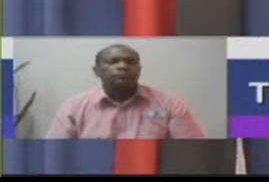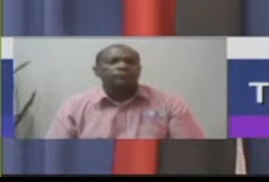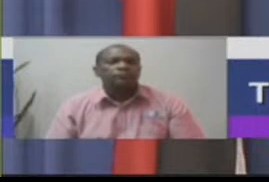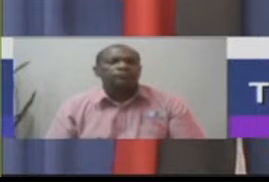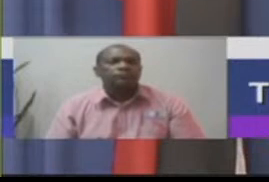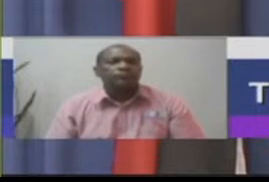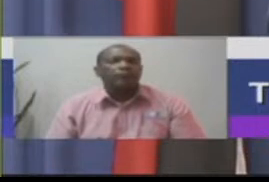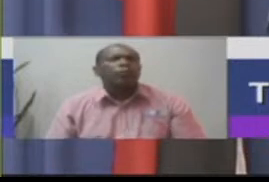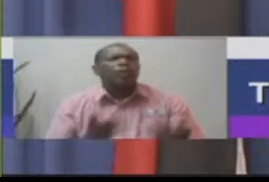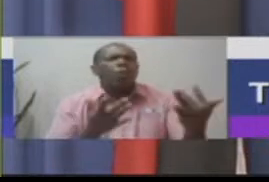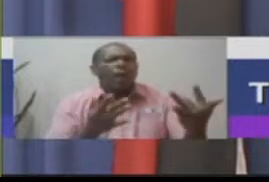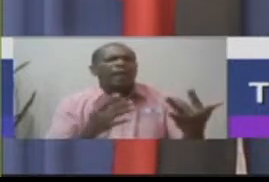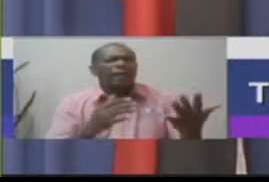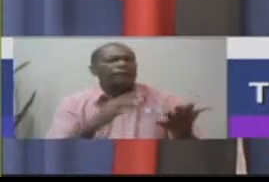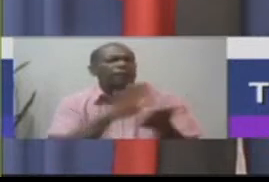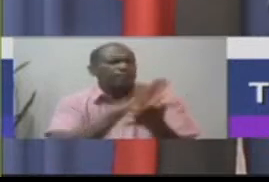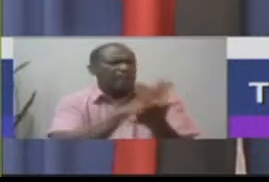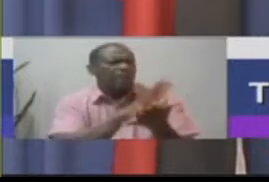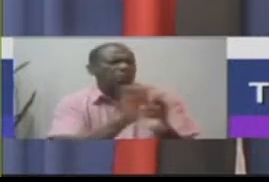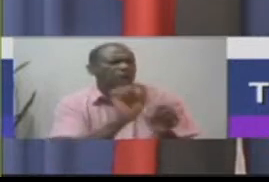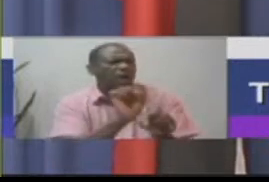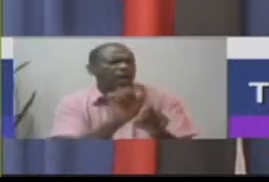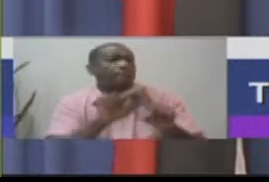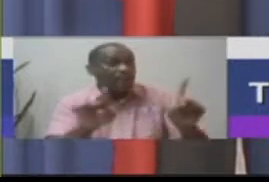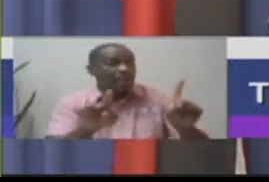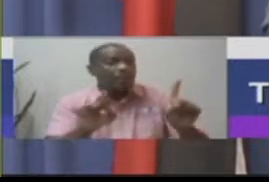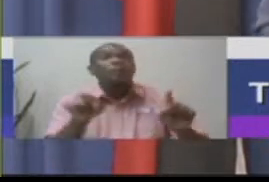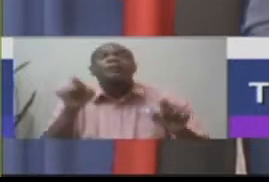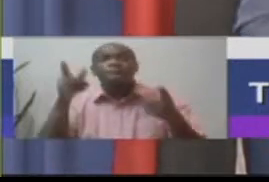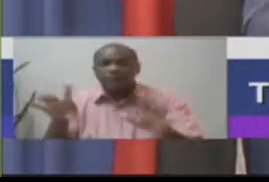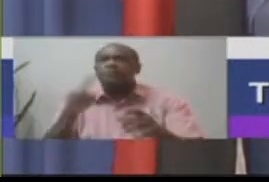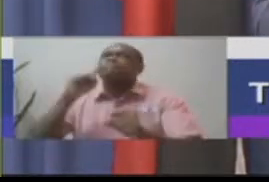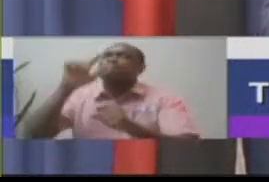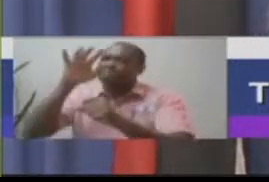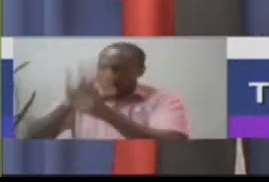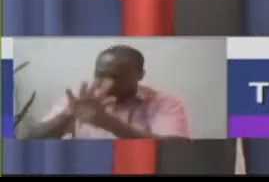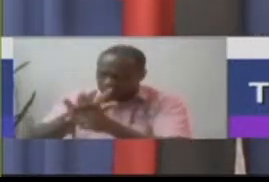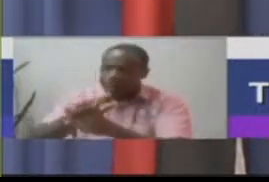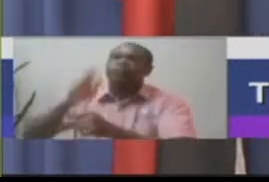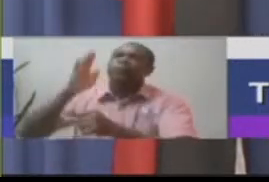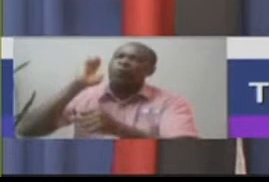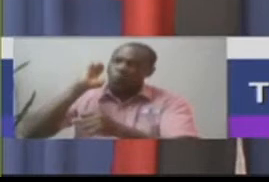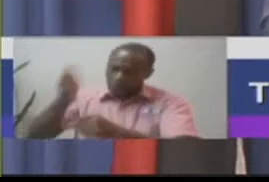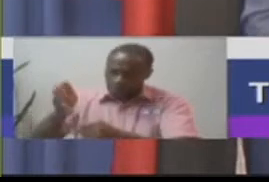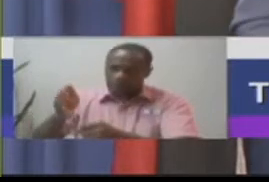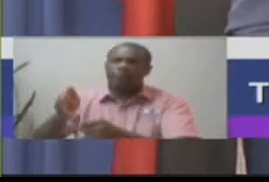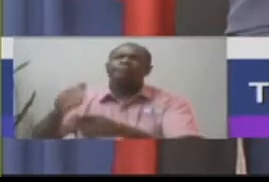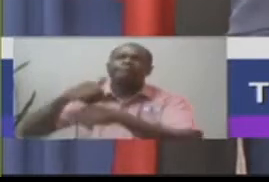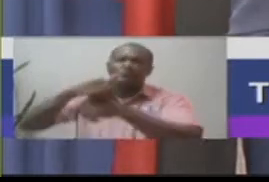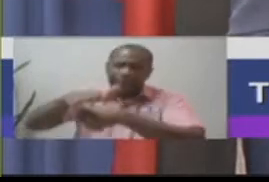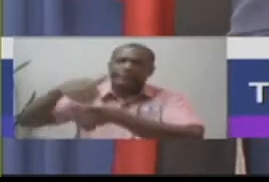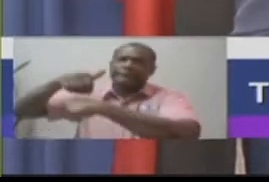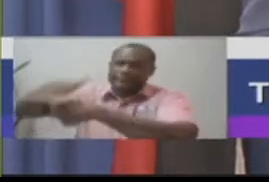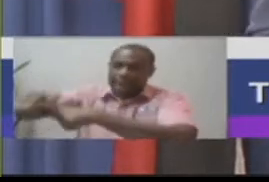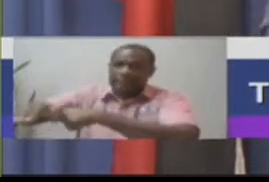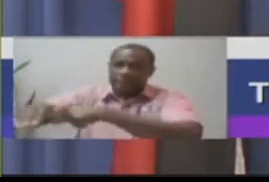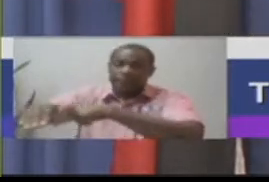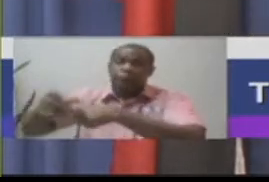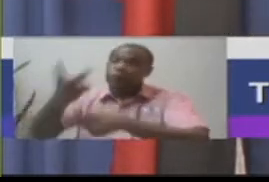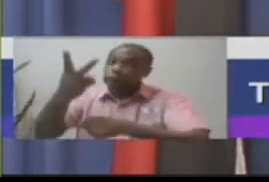shipments during that mid-July, early July 1 portion, mid-July 2nd portion. And of course that takes